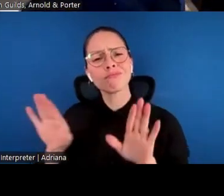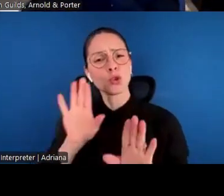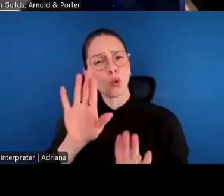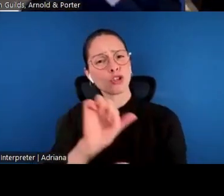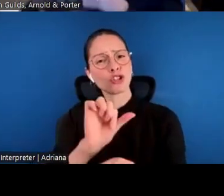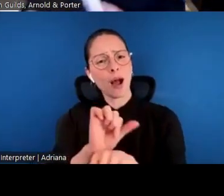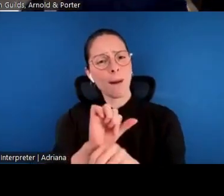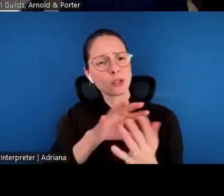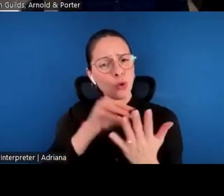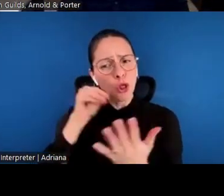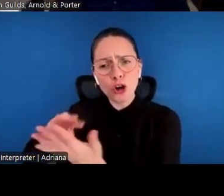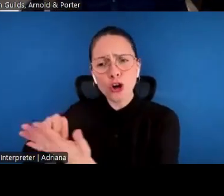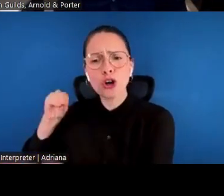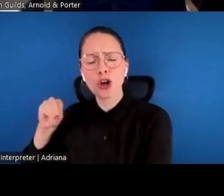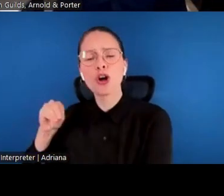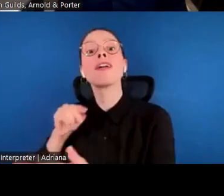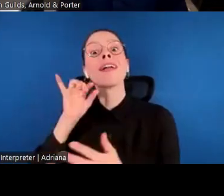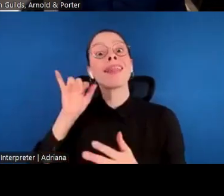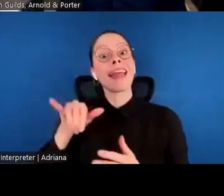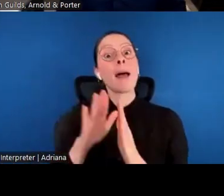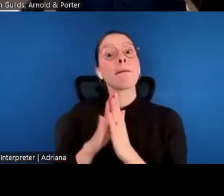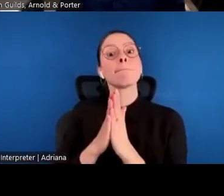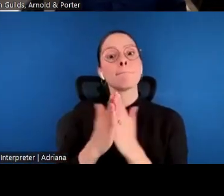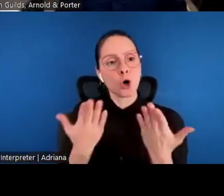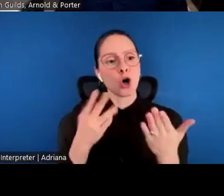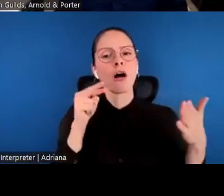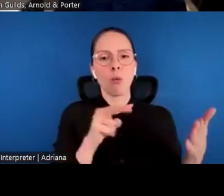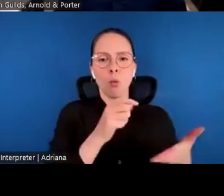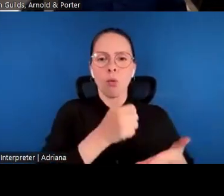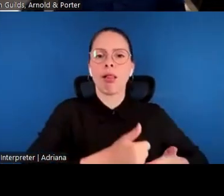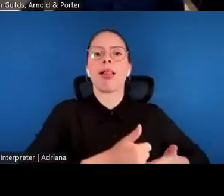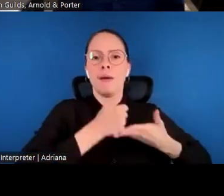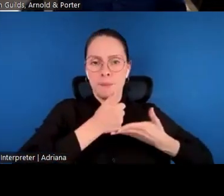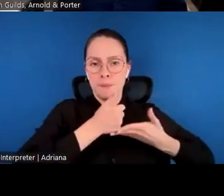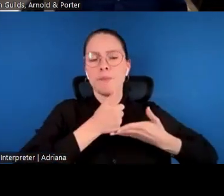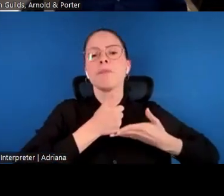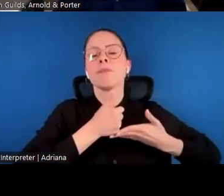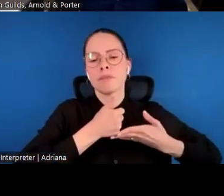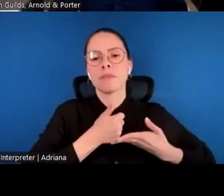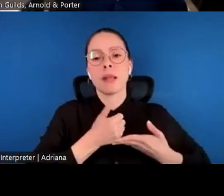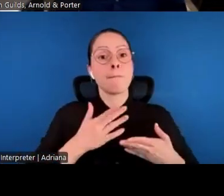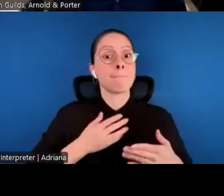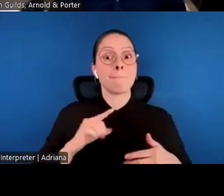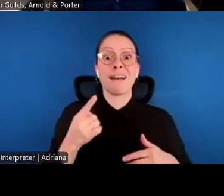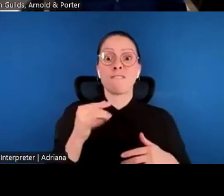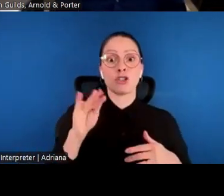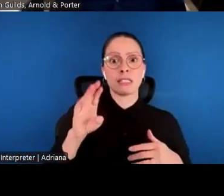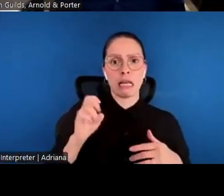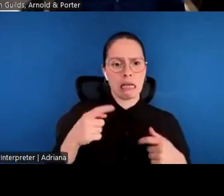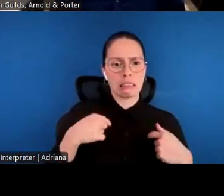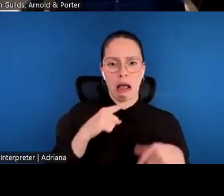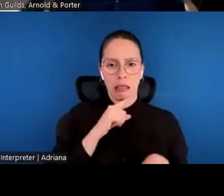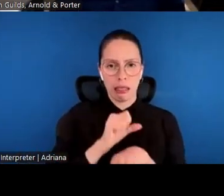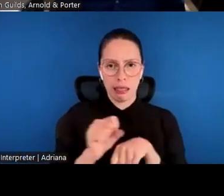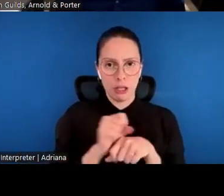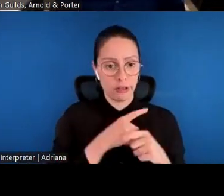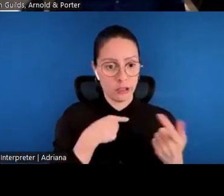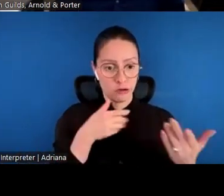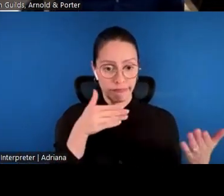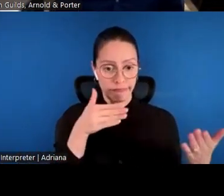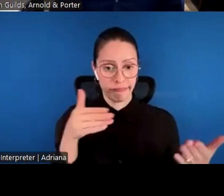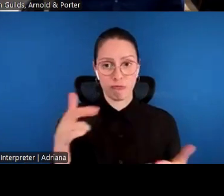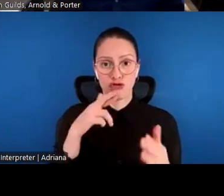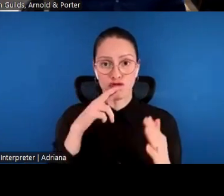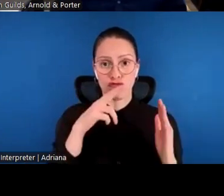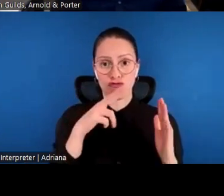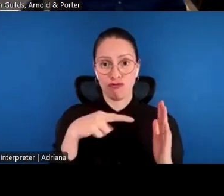this is the place that you can go to do them. So when I first took my first case, I literally just started to read the rules